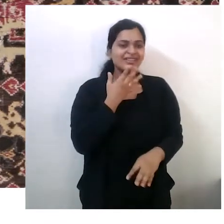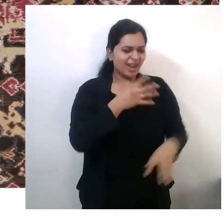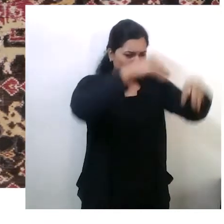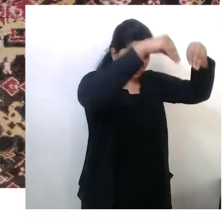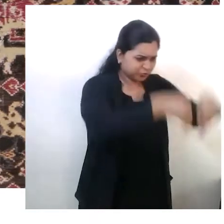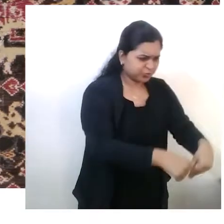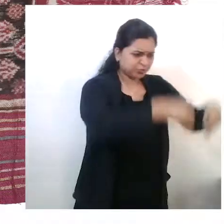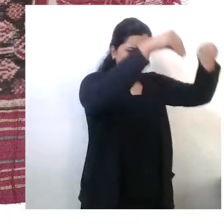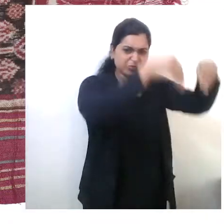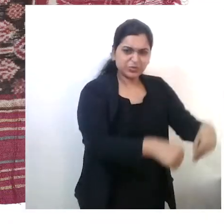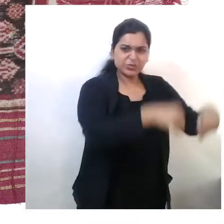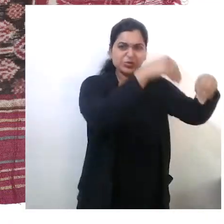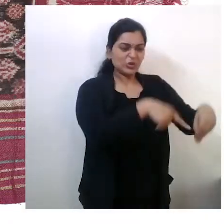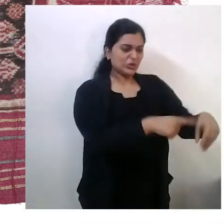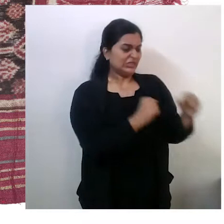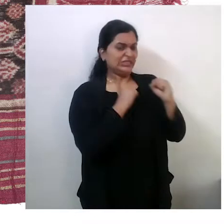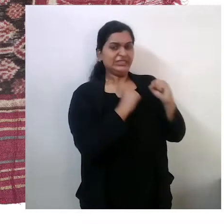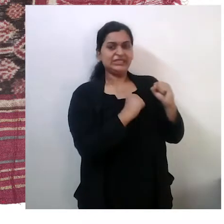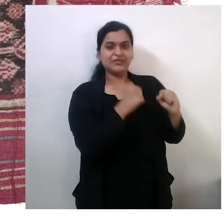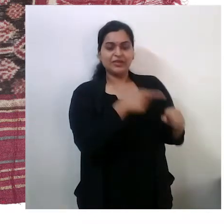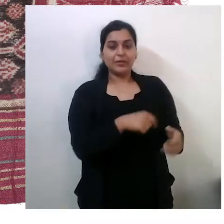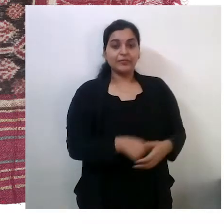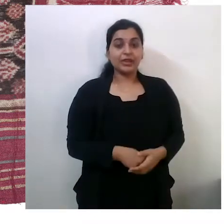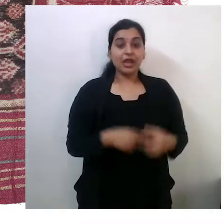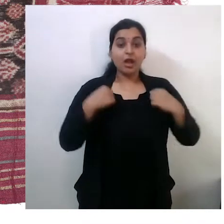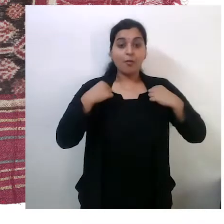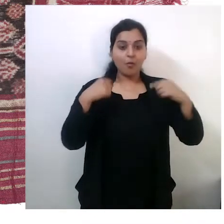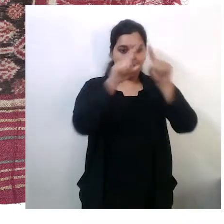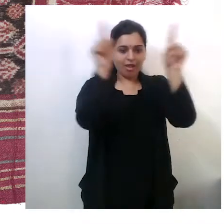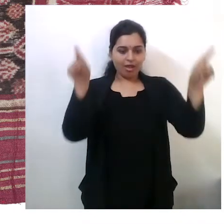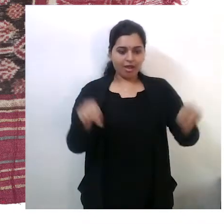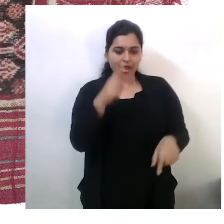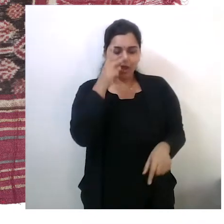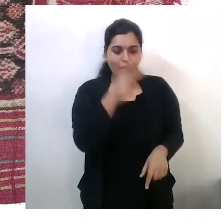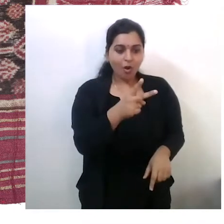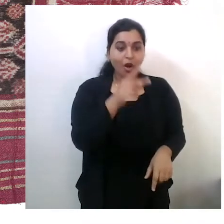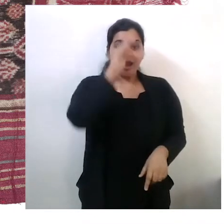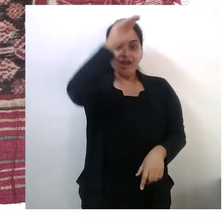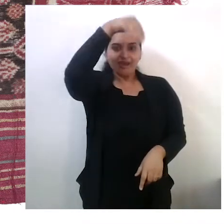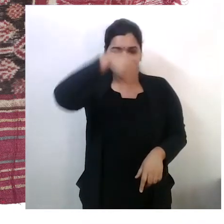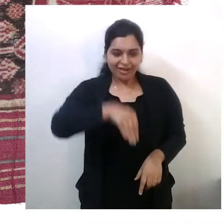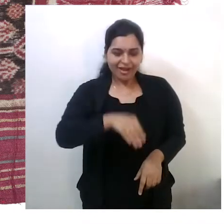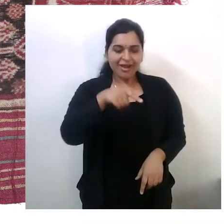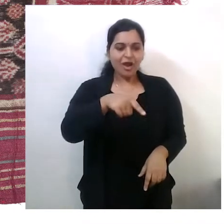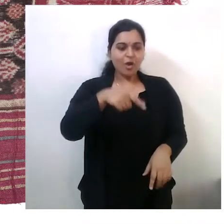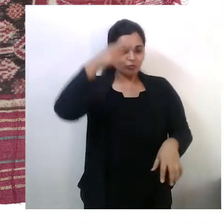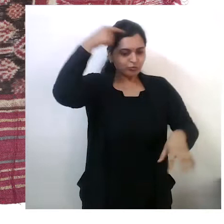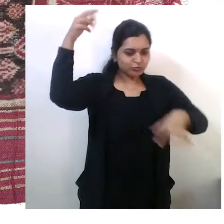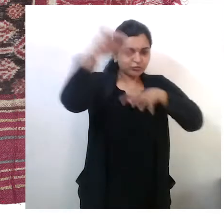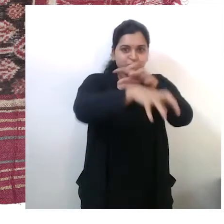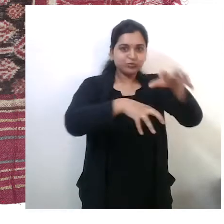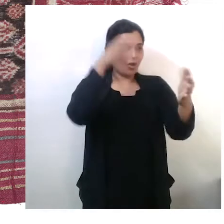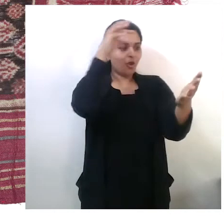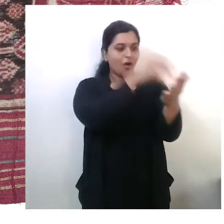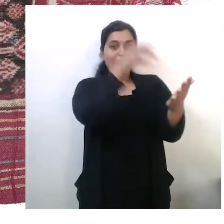weeks to achieve. If we look closely, we can see the tiger and elephant or Vagh Hathi pattern that symbolizes warfare